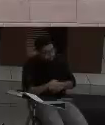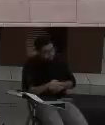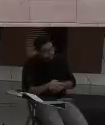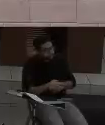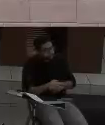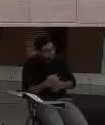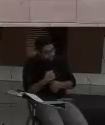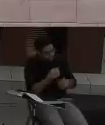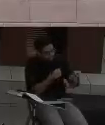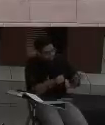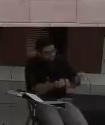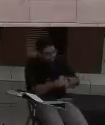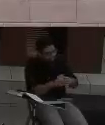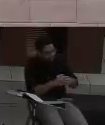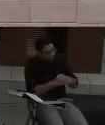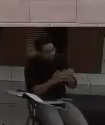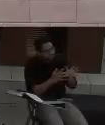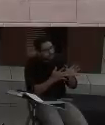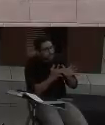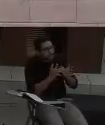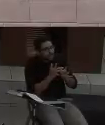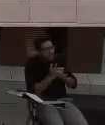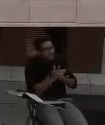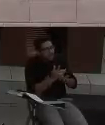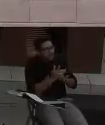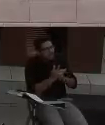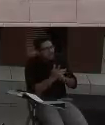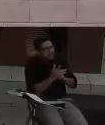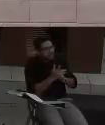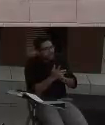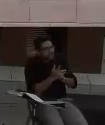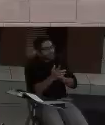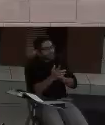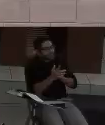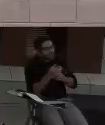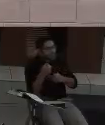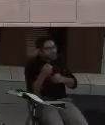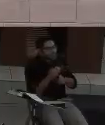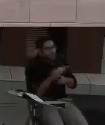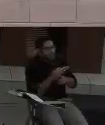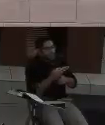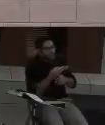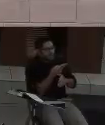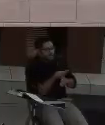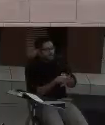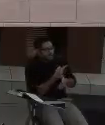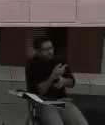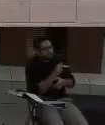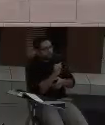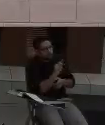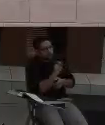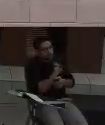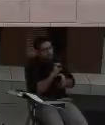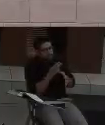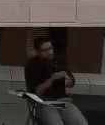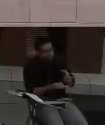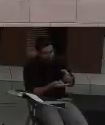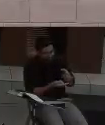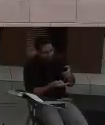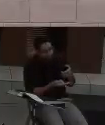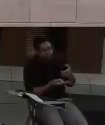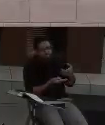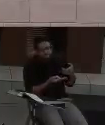it. Jesus conquered the grave. And when he conquered the grave, he conquered death in all its forms,